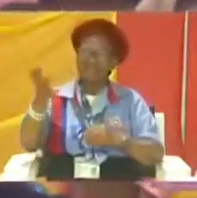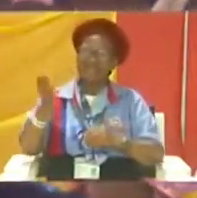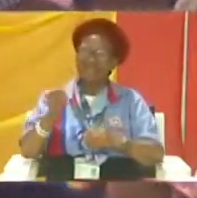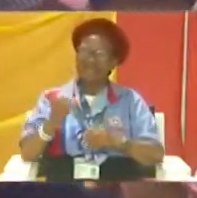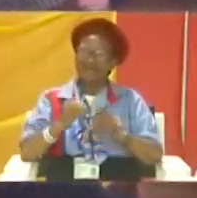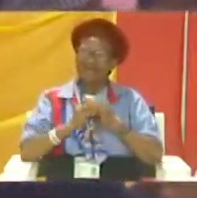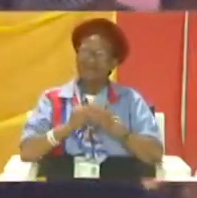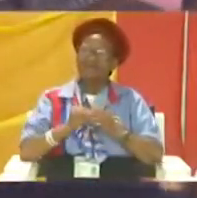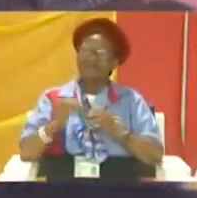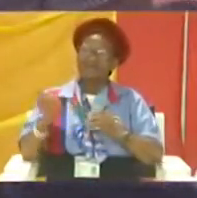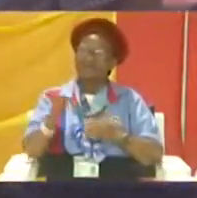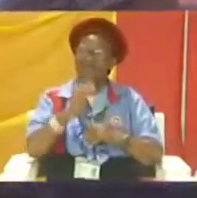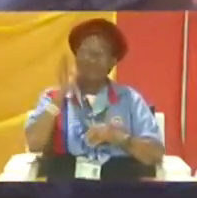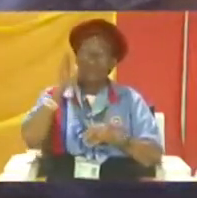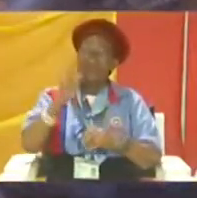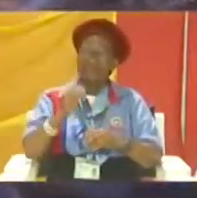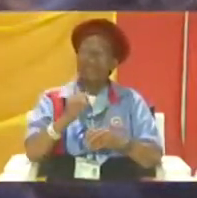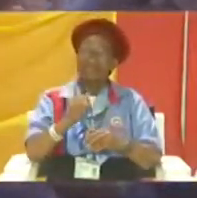soon.